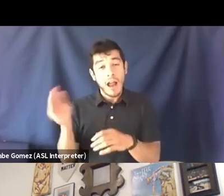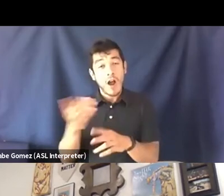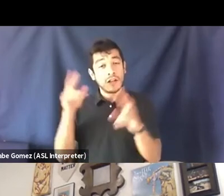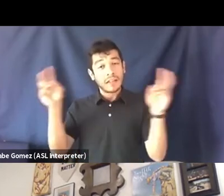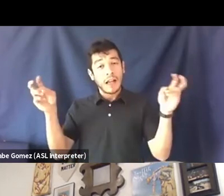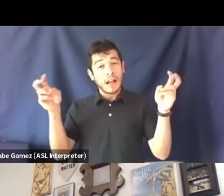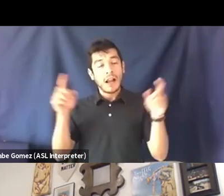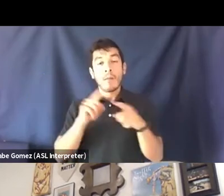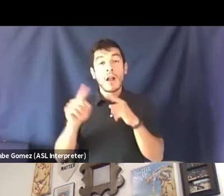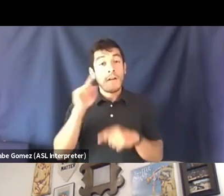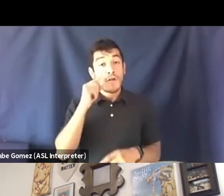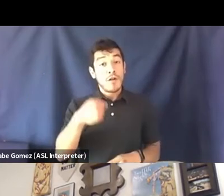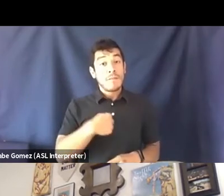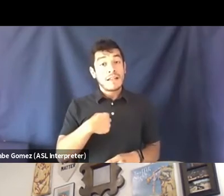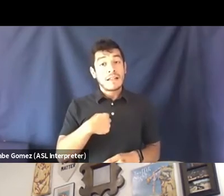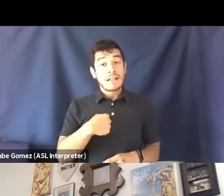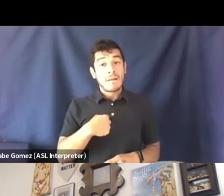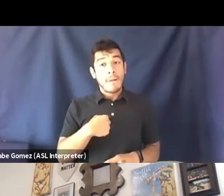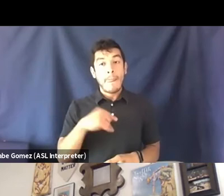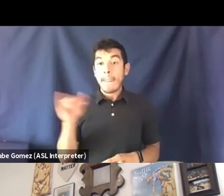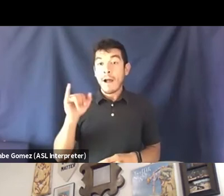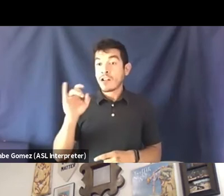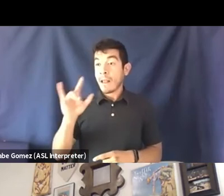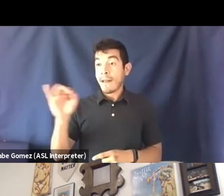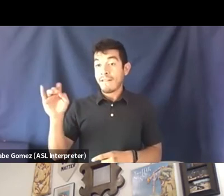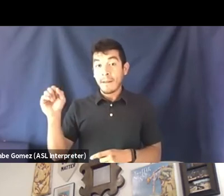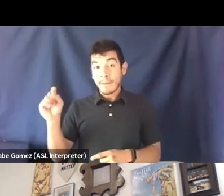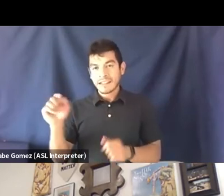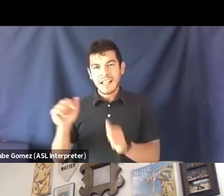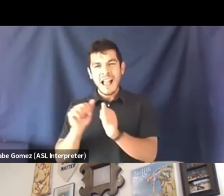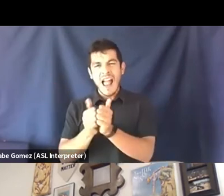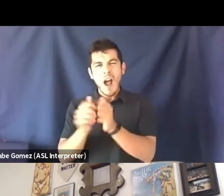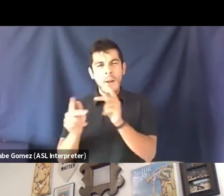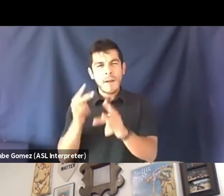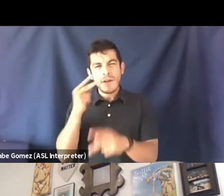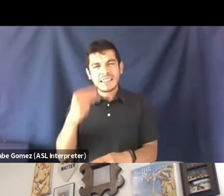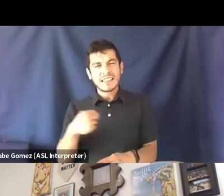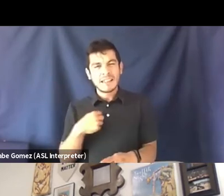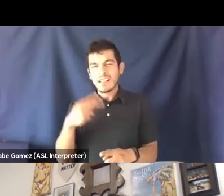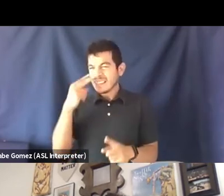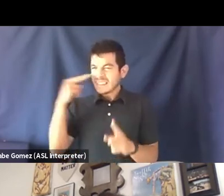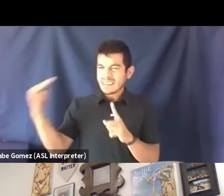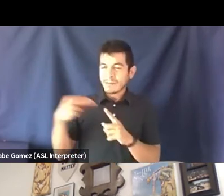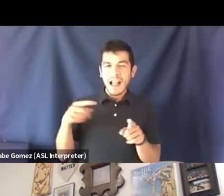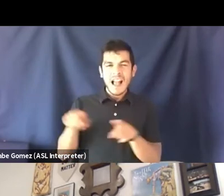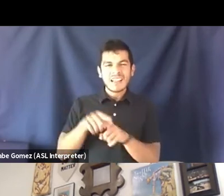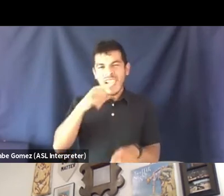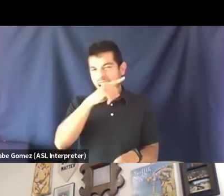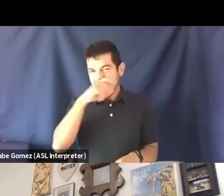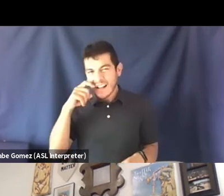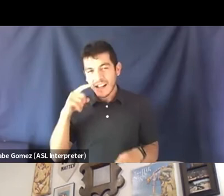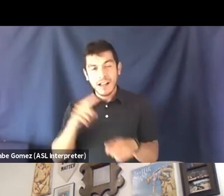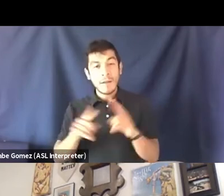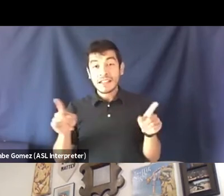But for me, and it also be the belly of the beast of how people see us as ugly being, but at the same